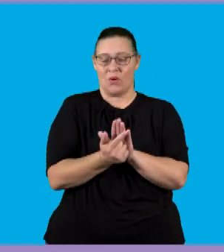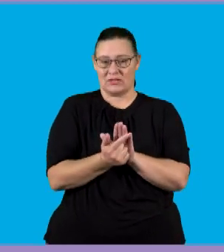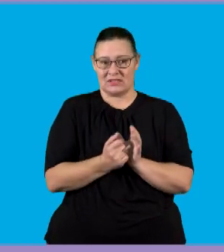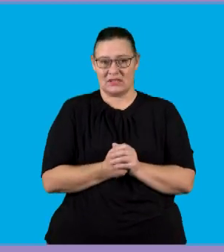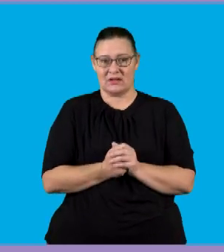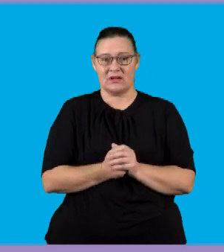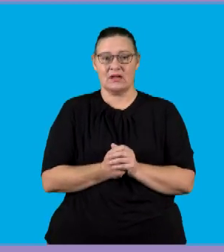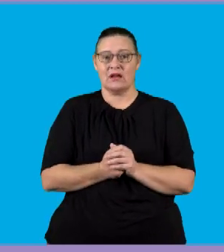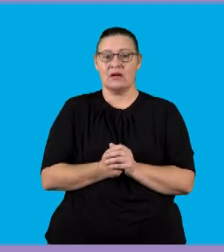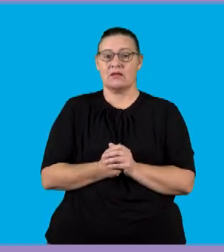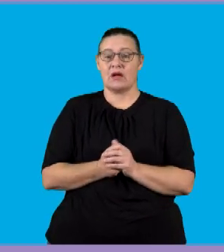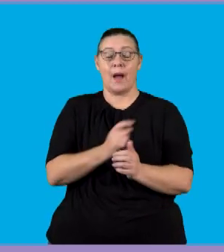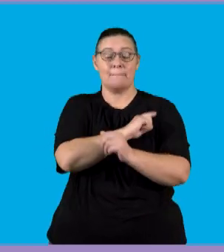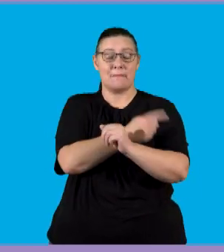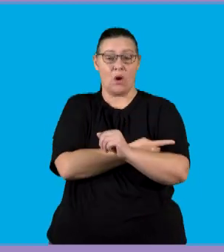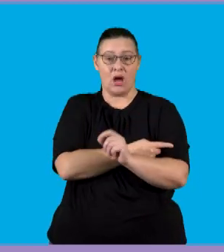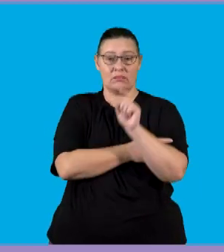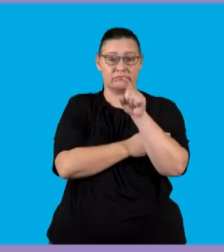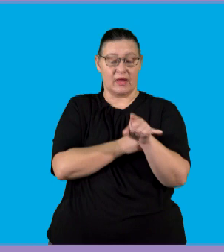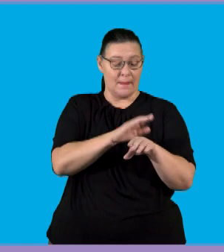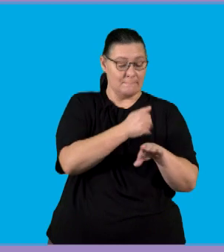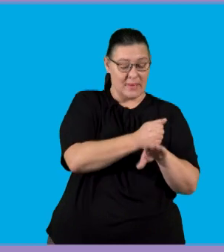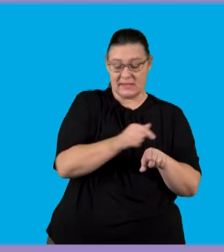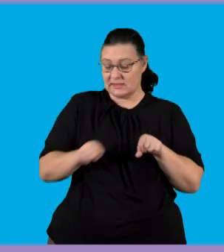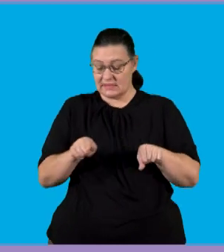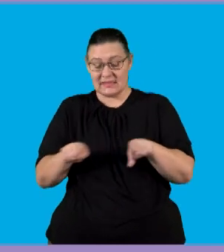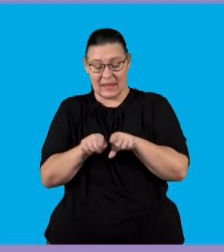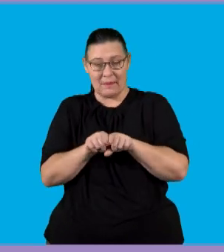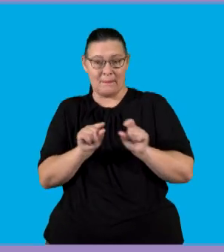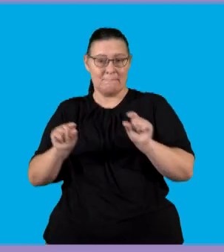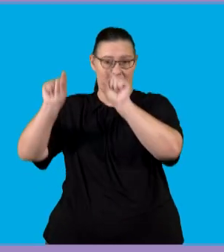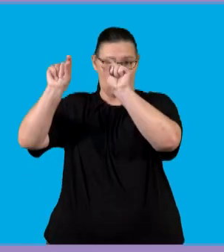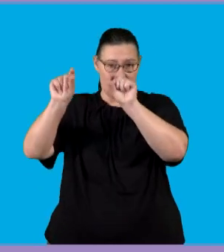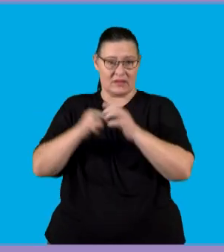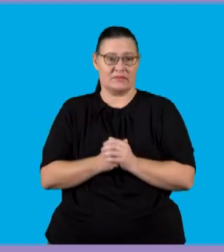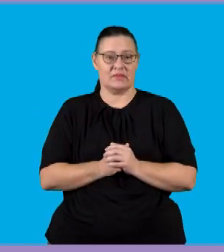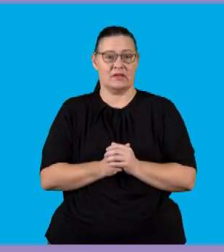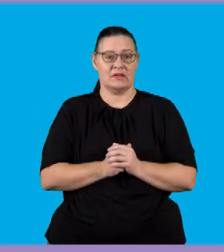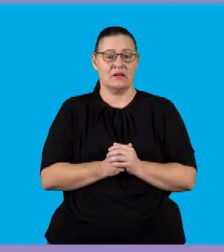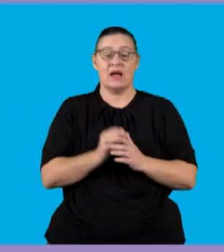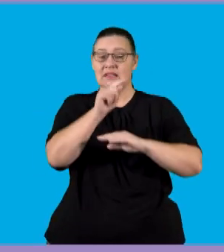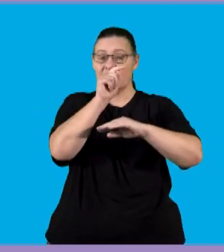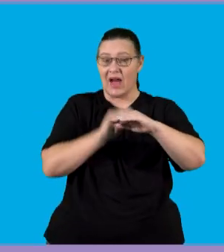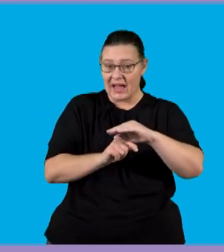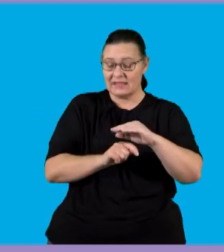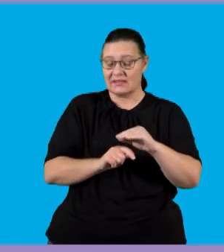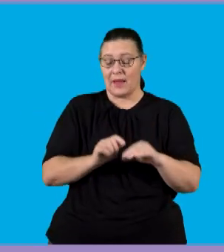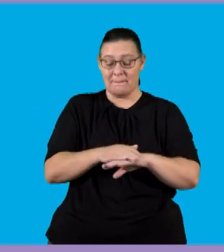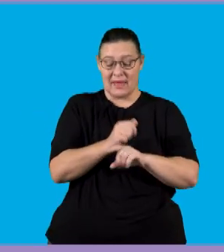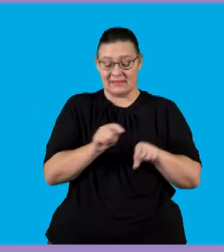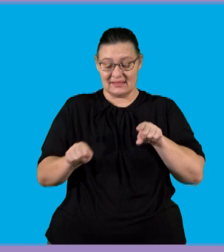laws: multiplication of powers of the same base, division of powers of the same